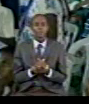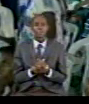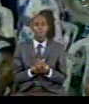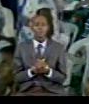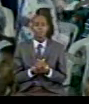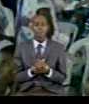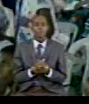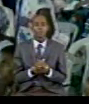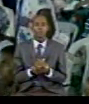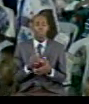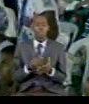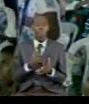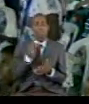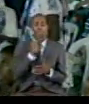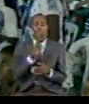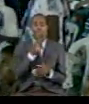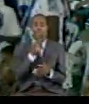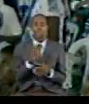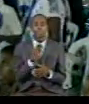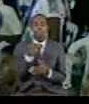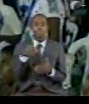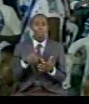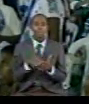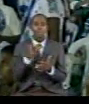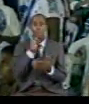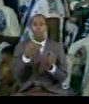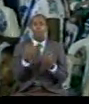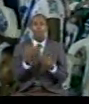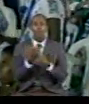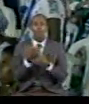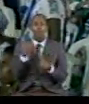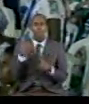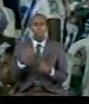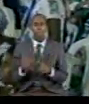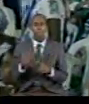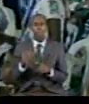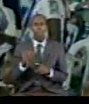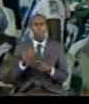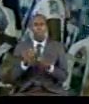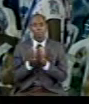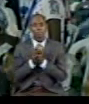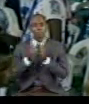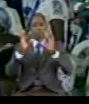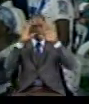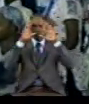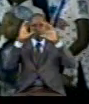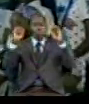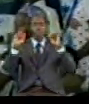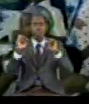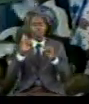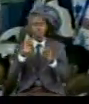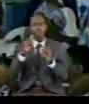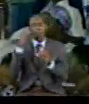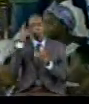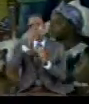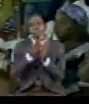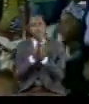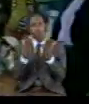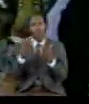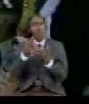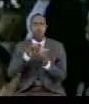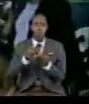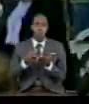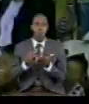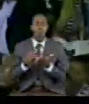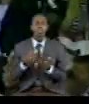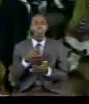real. This is coming from the GS Facebook page. Remember, the man of God prayed and he mentioned pains